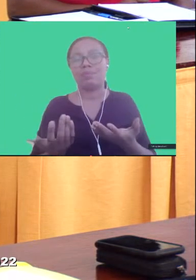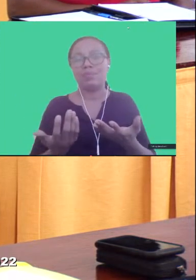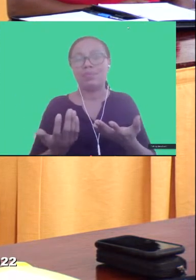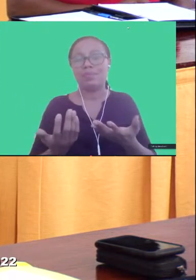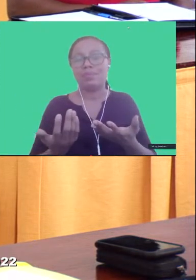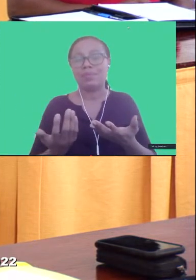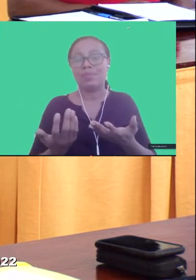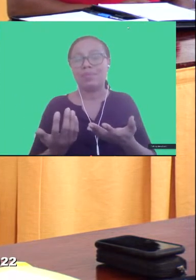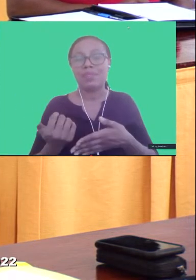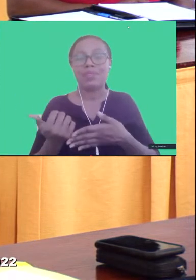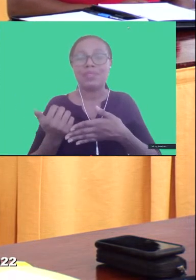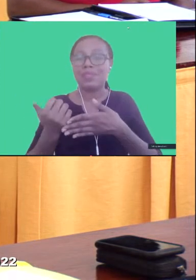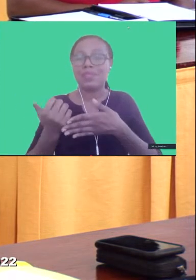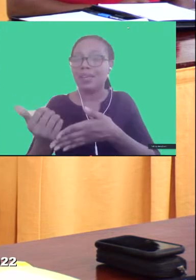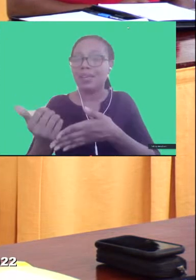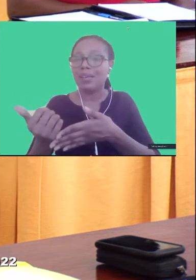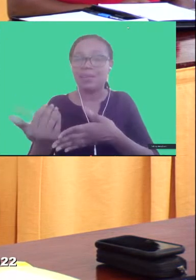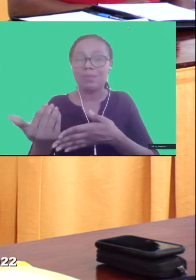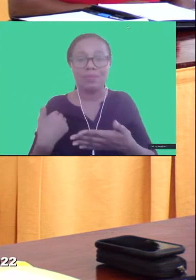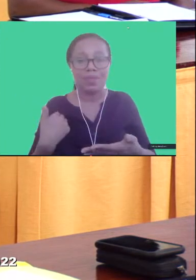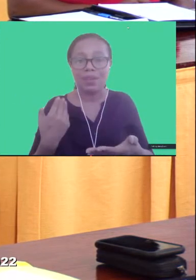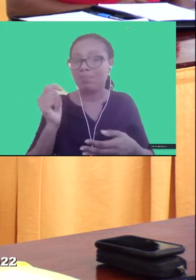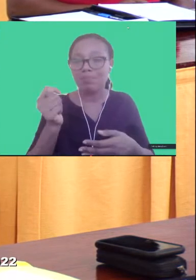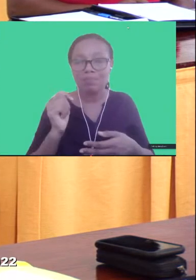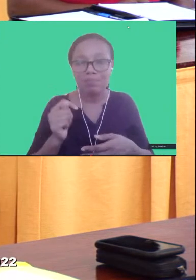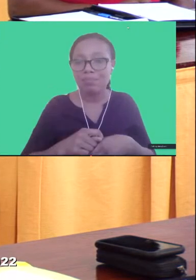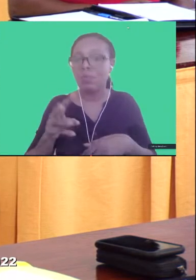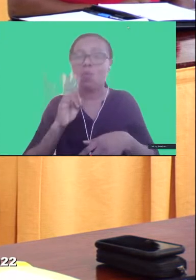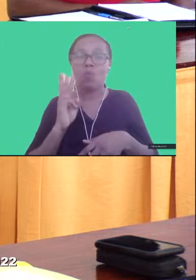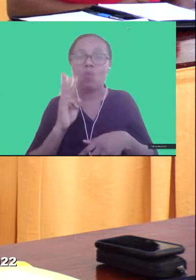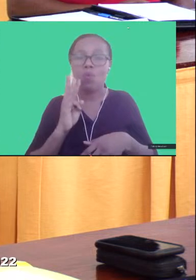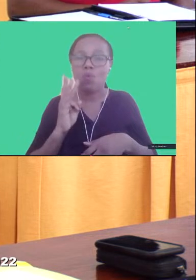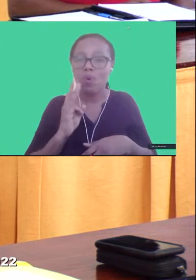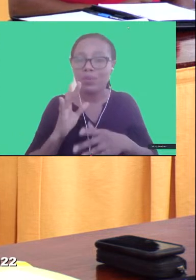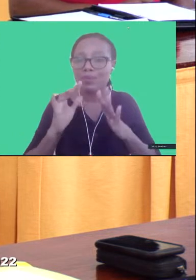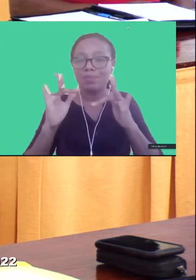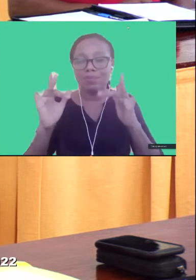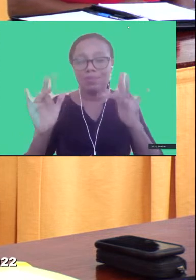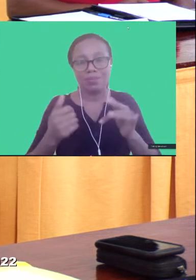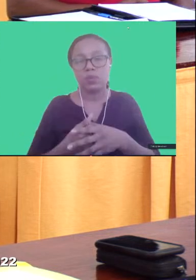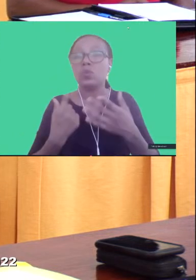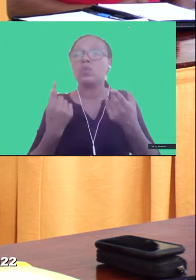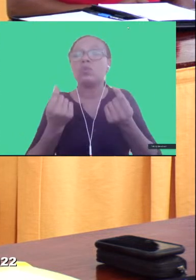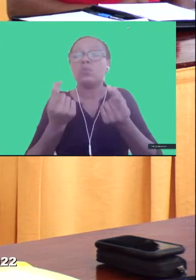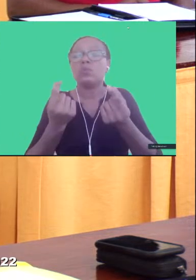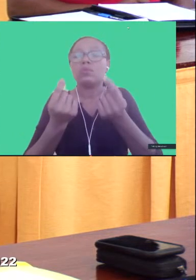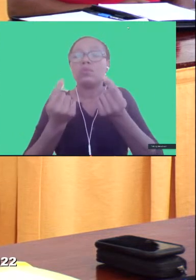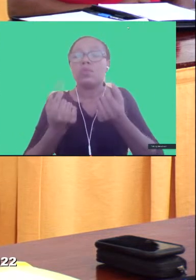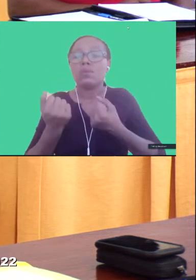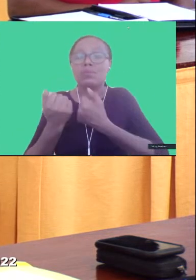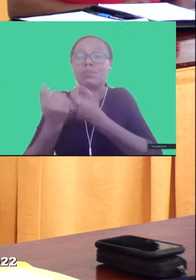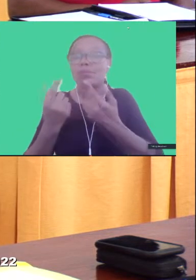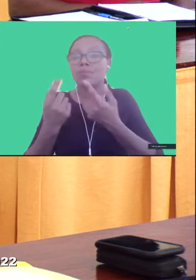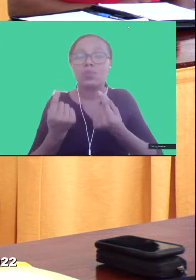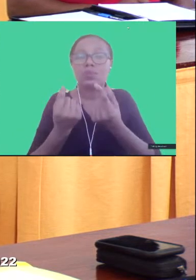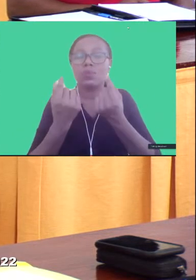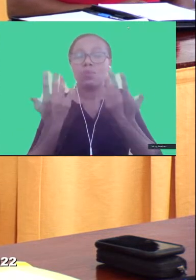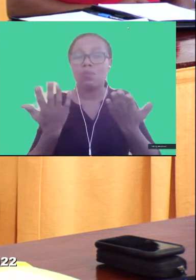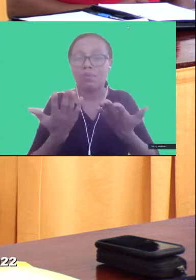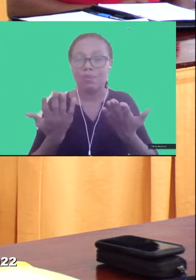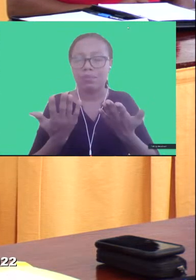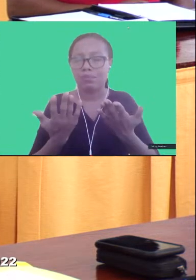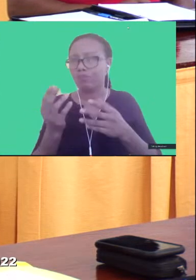of identifying places along the highway where we will, given the limitations of the public purse at this